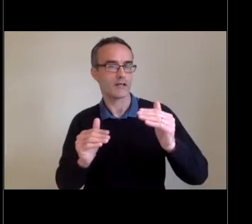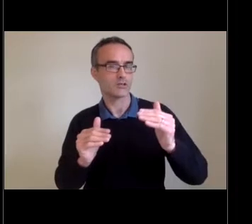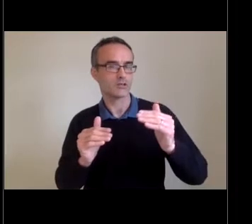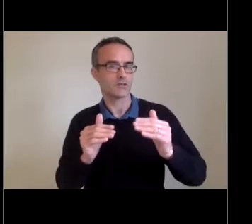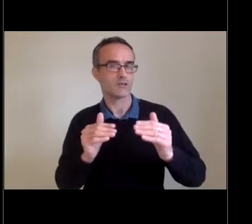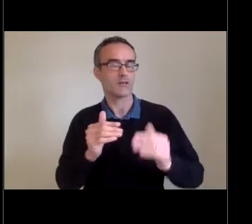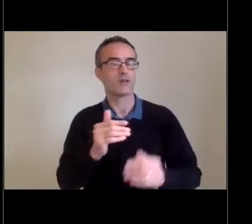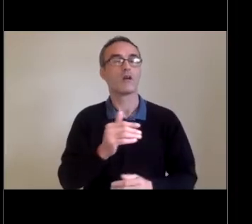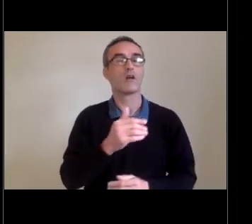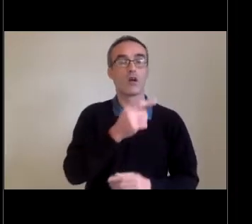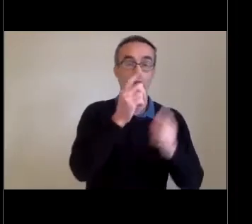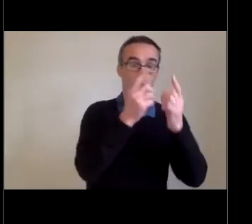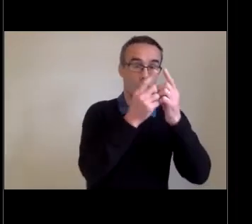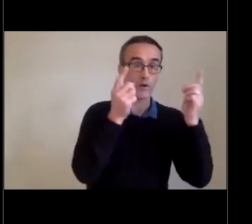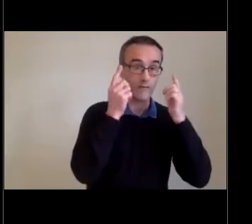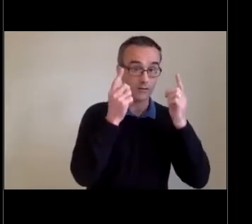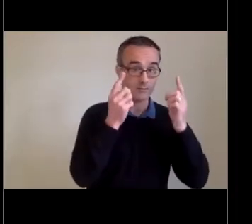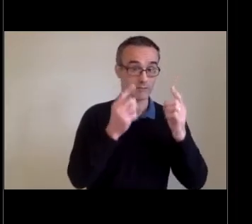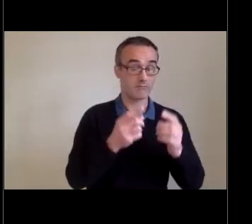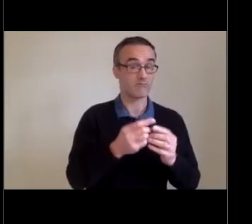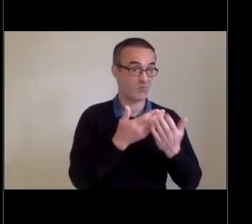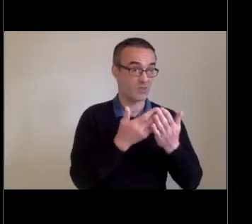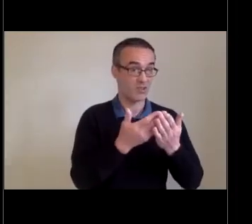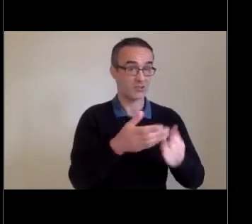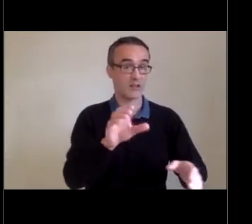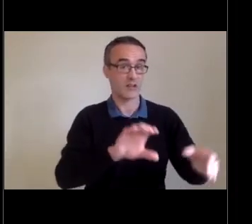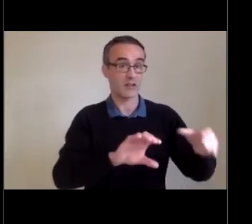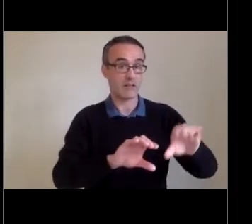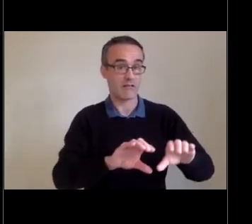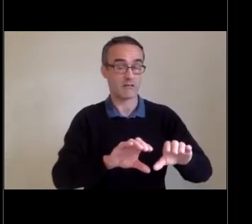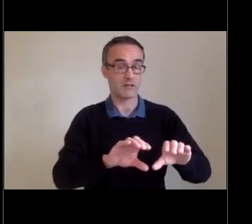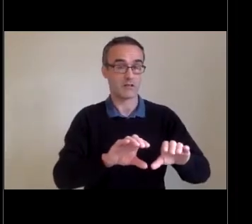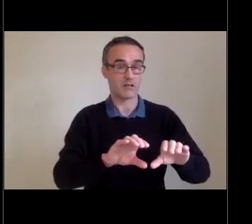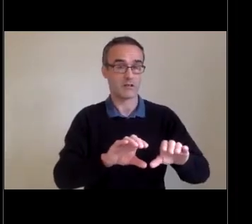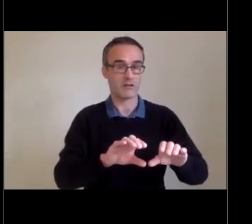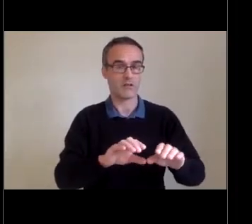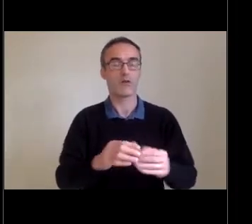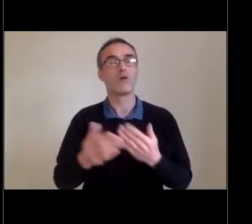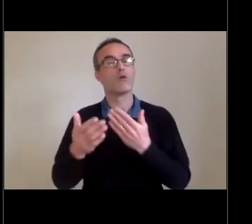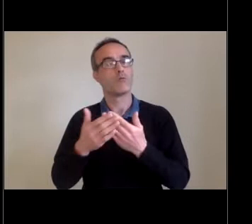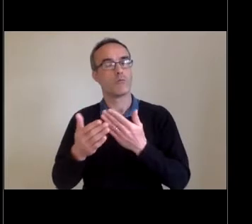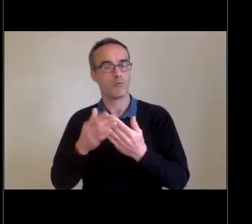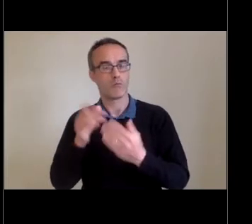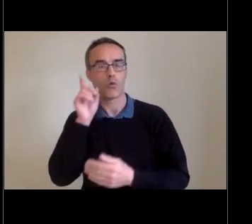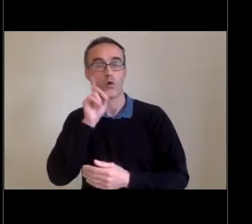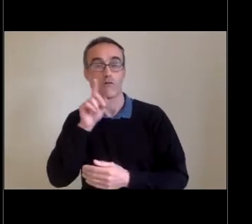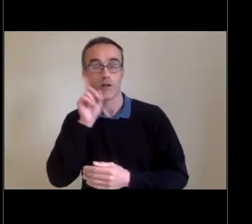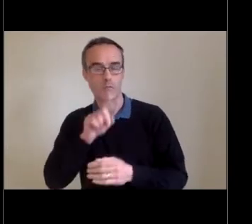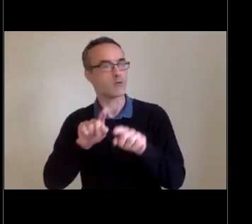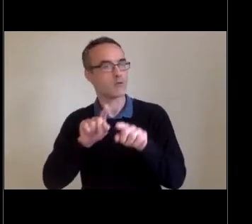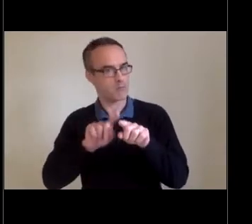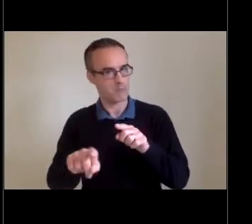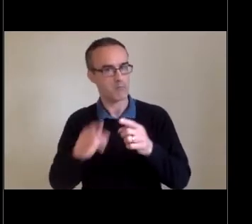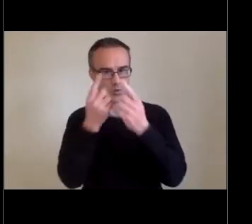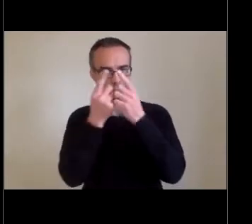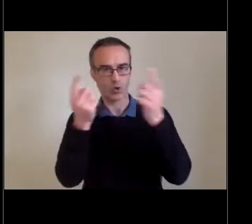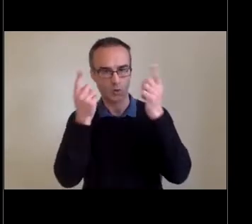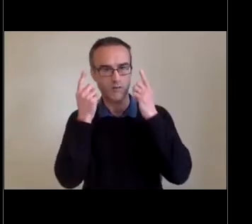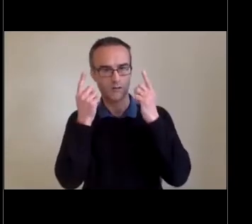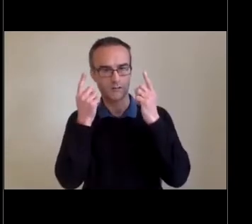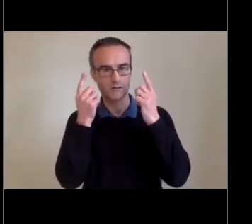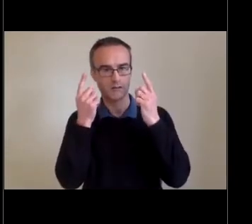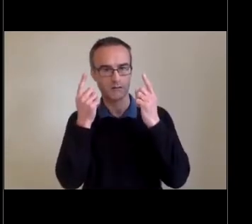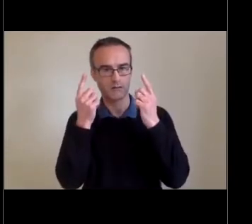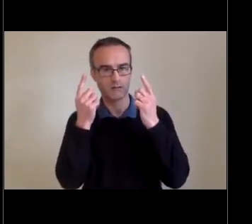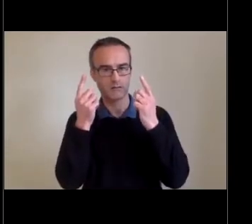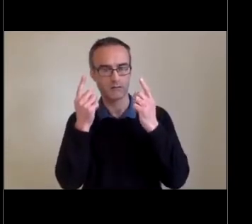the study of chemistry, we have more females in majority of the universities. And this is